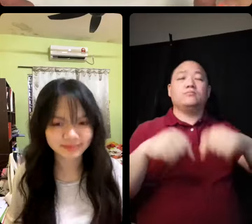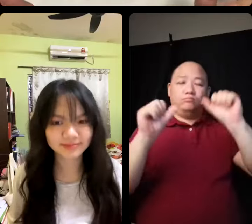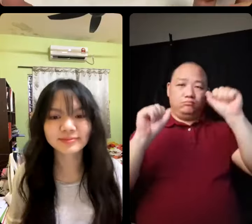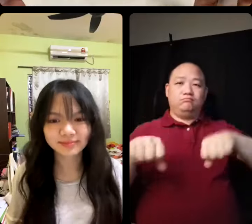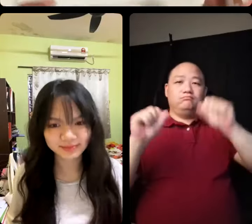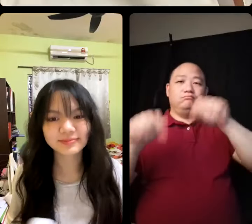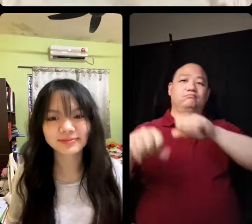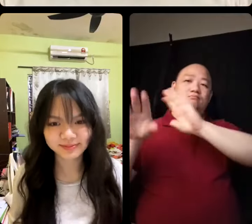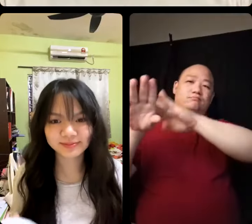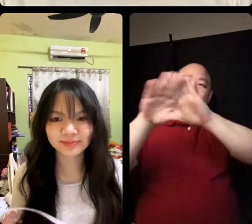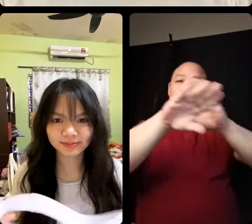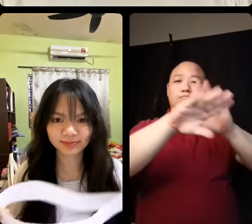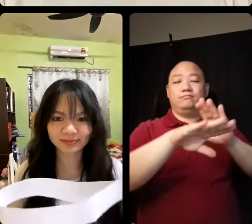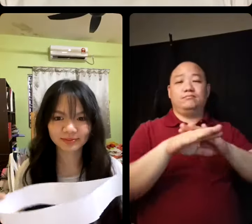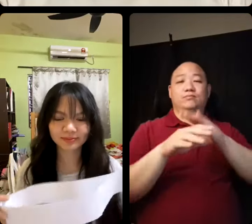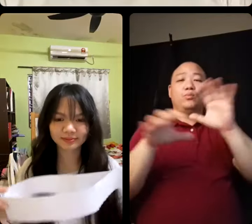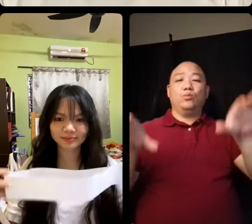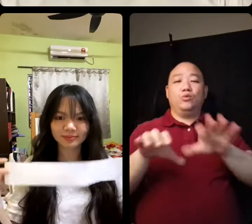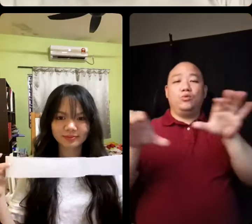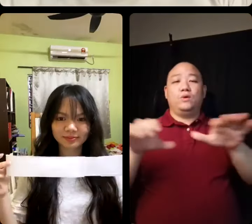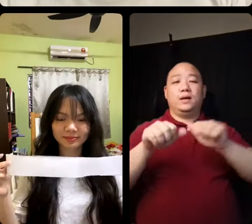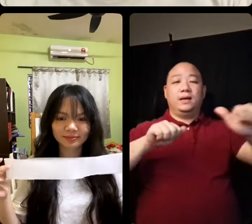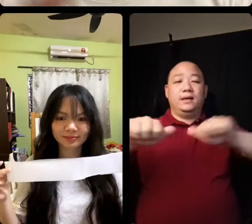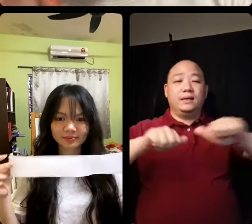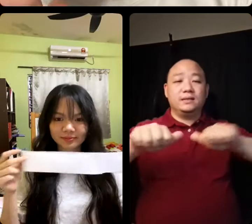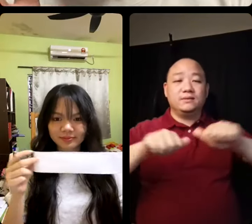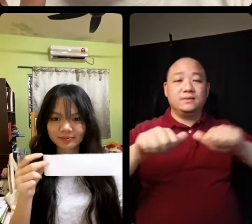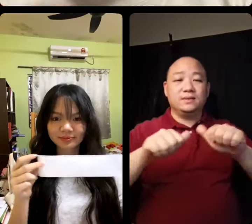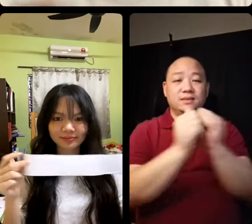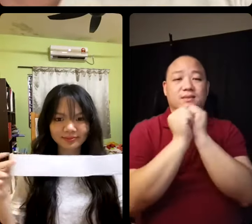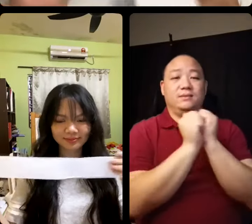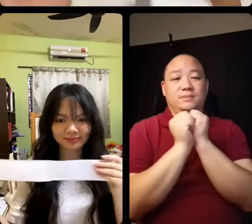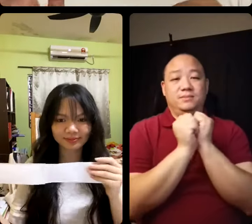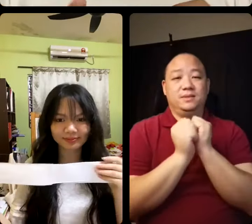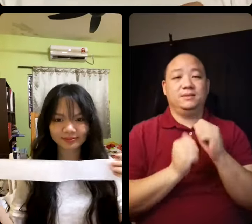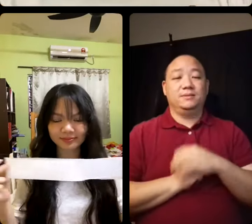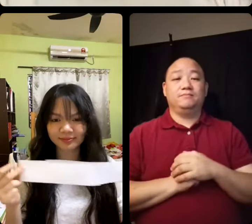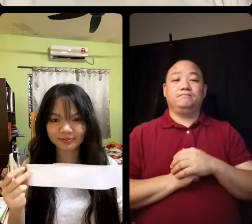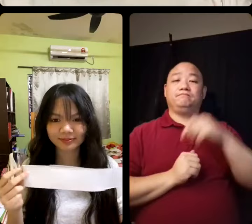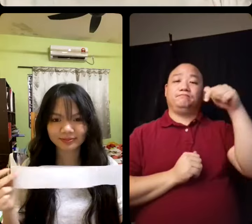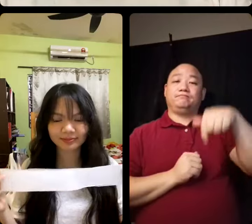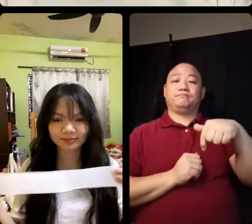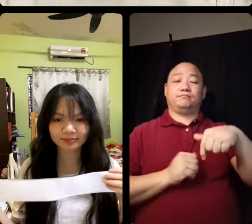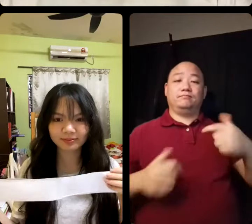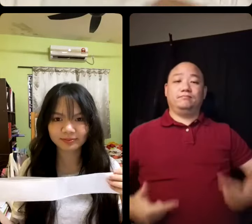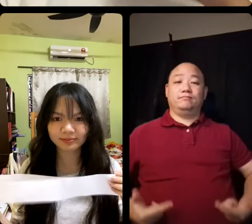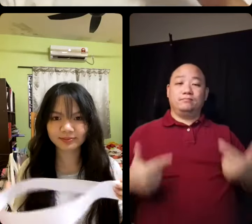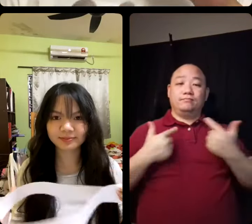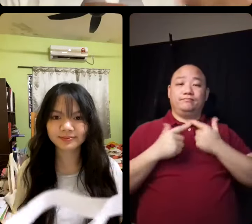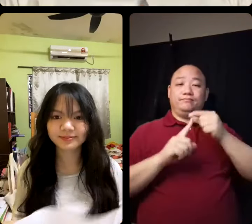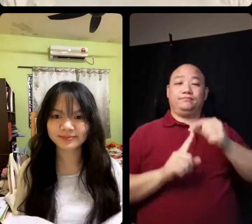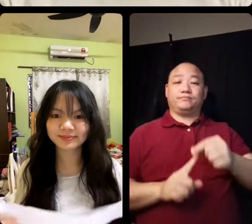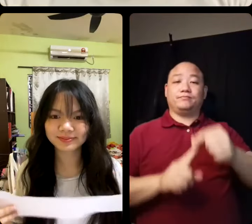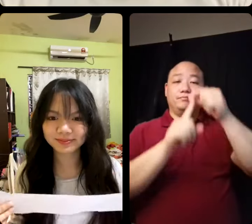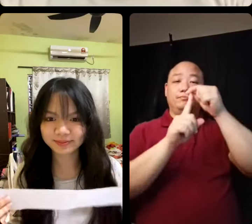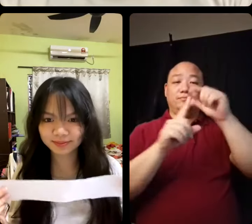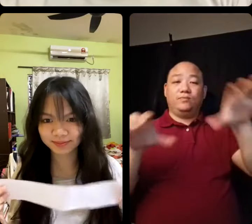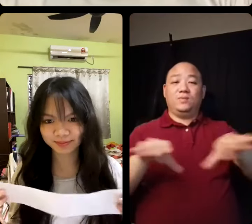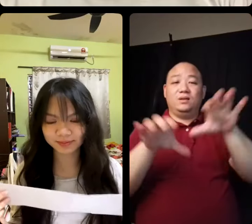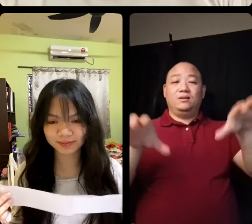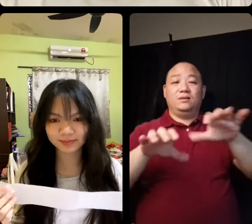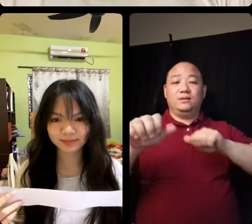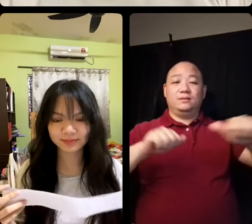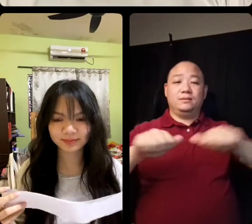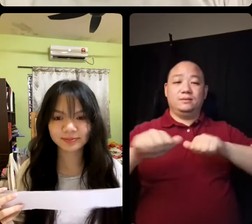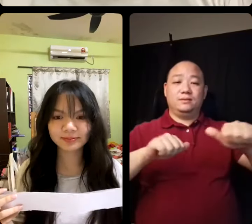boleh buat aktiviti ini bersama-sama, alright? So today it's a special live where we are doing an activity instead of like a sharing sessions